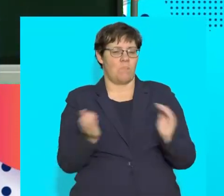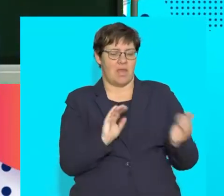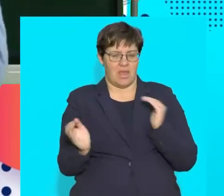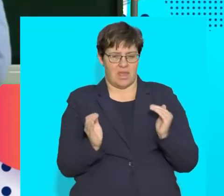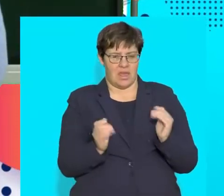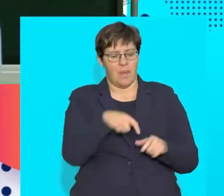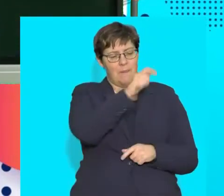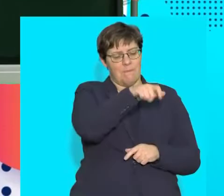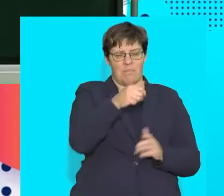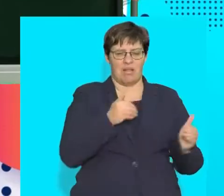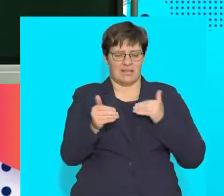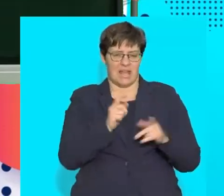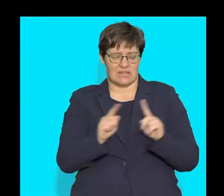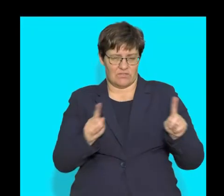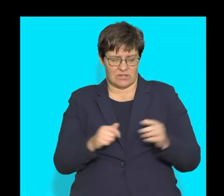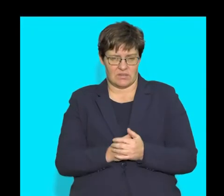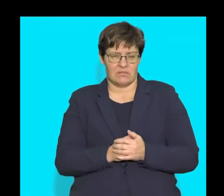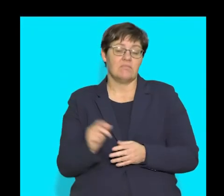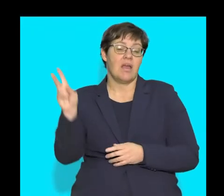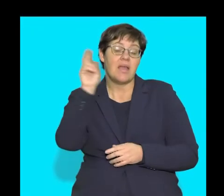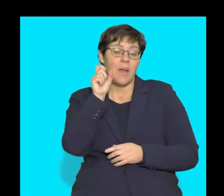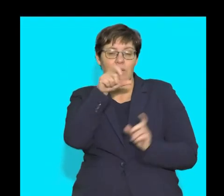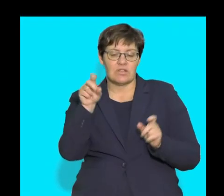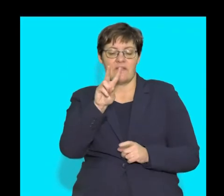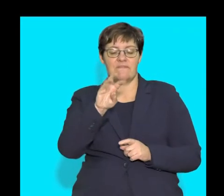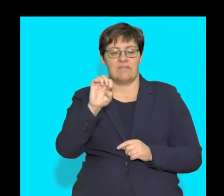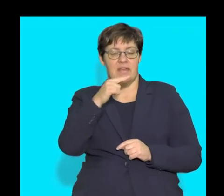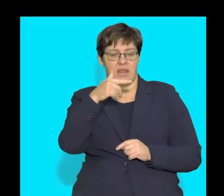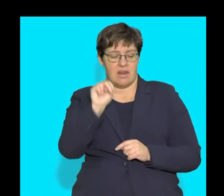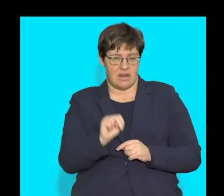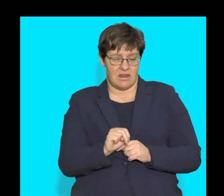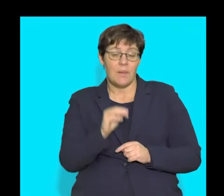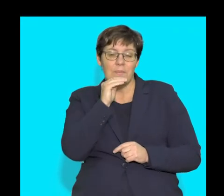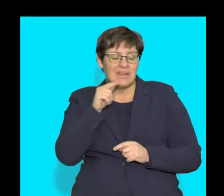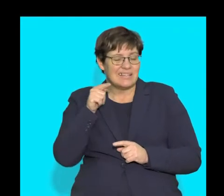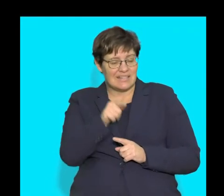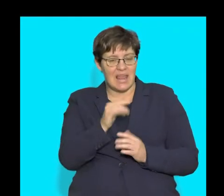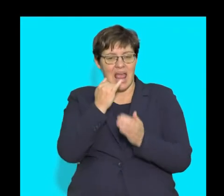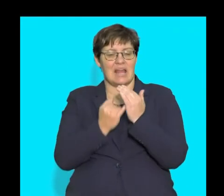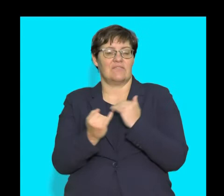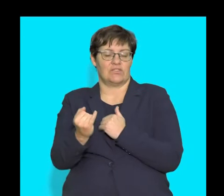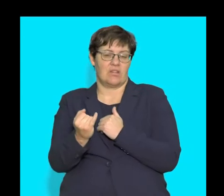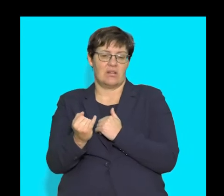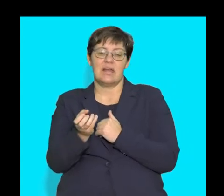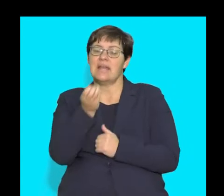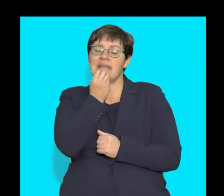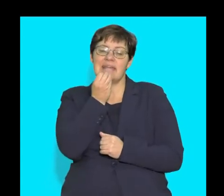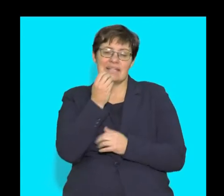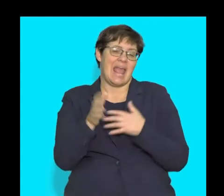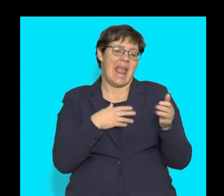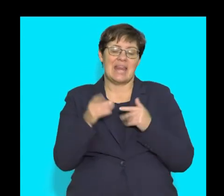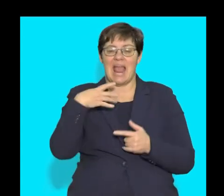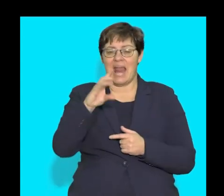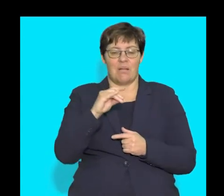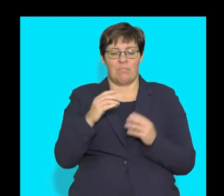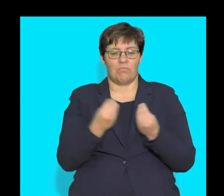between a few different diets. You would have heard of people that are vegan. And a vegan is an individual that does not eat any